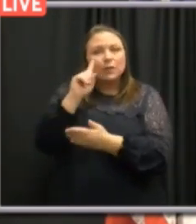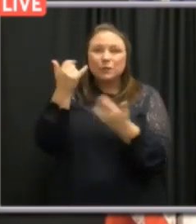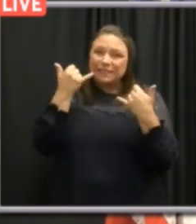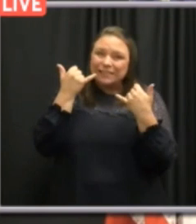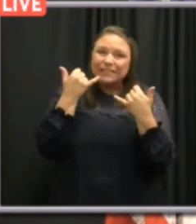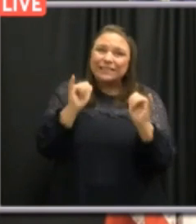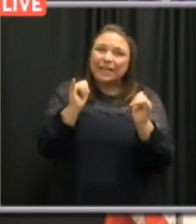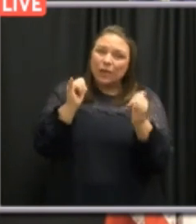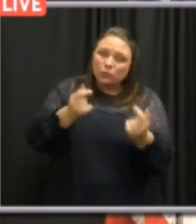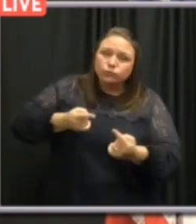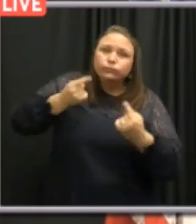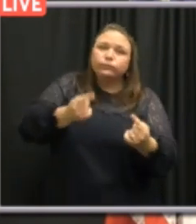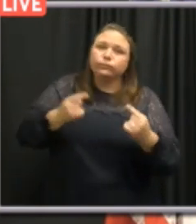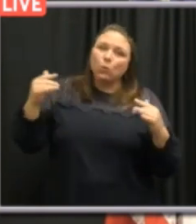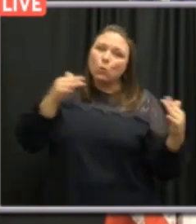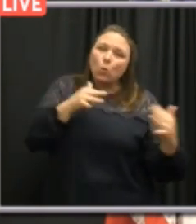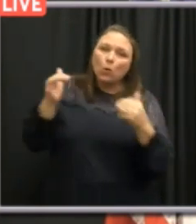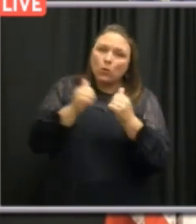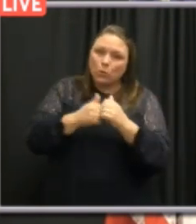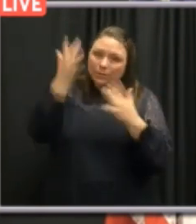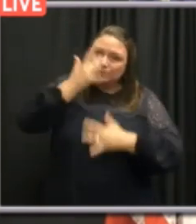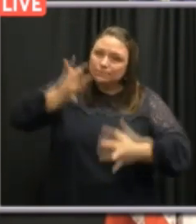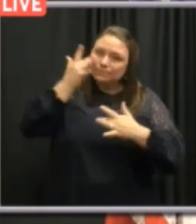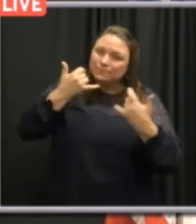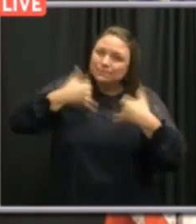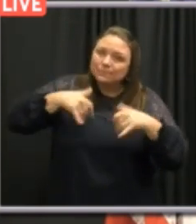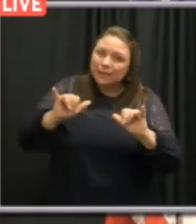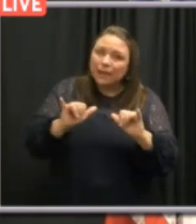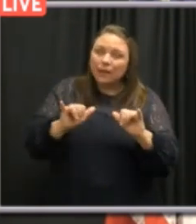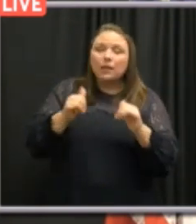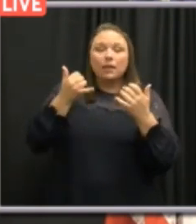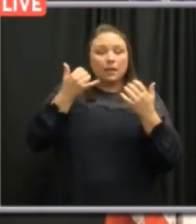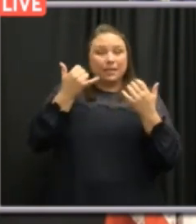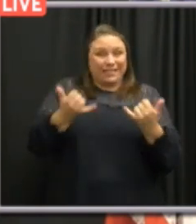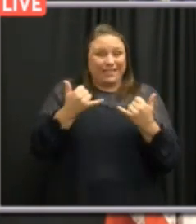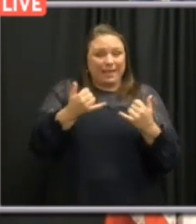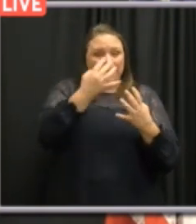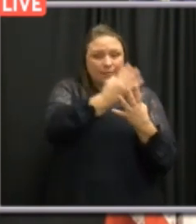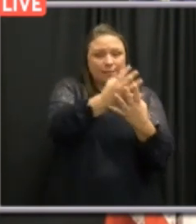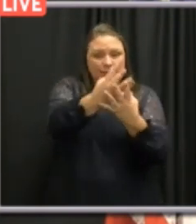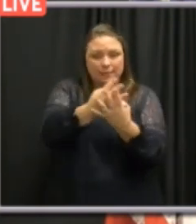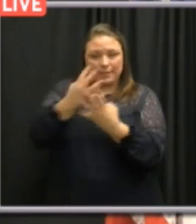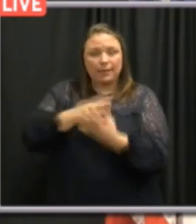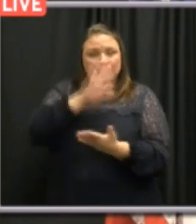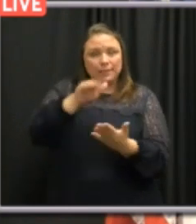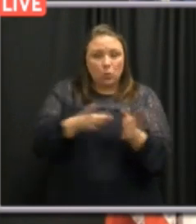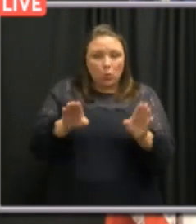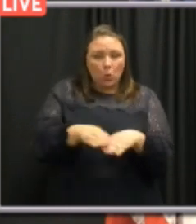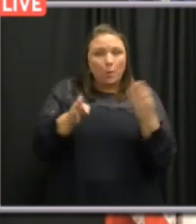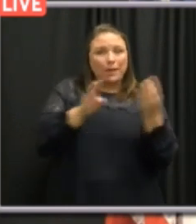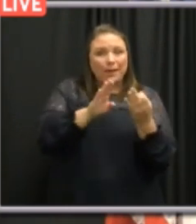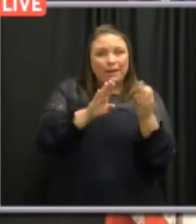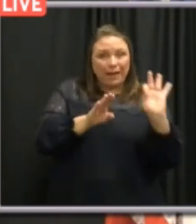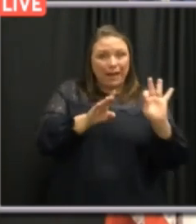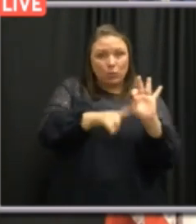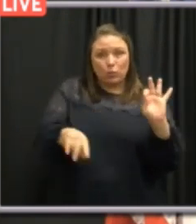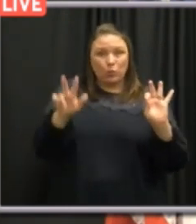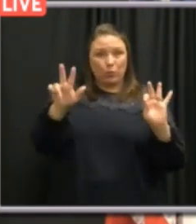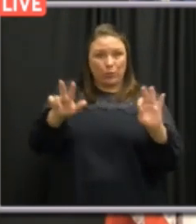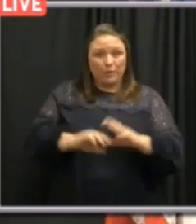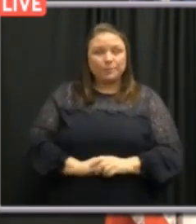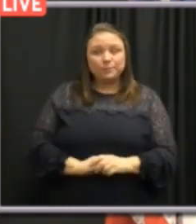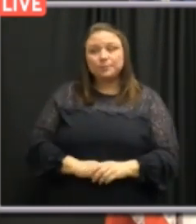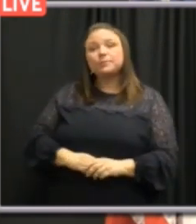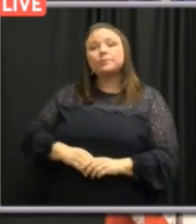still in a battle with this virus. Today, the 3 community assessment centers are open from 9 a.m. to 3 p.m.